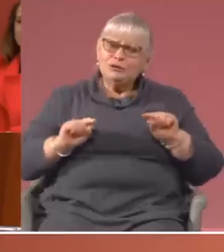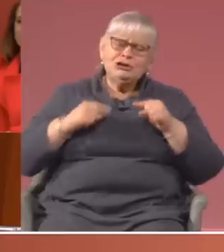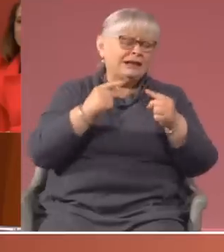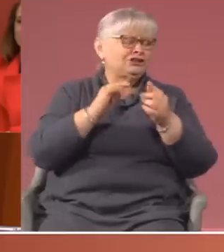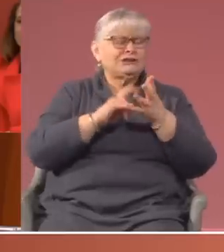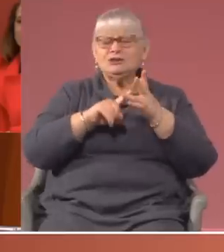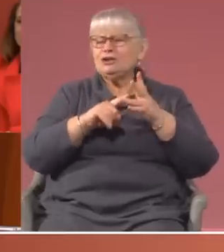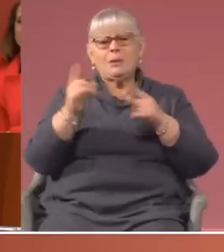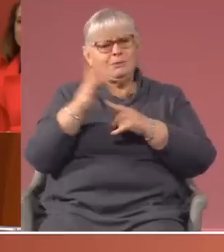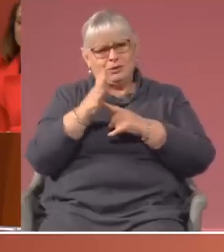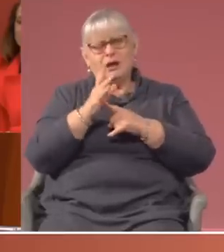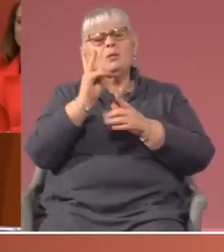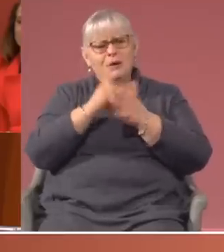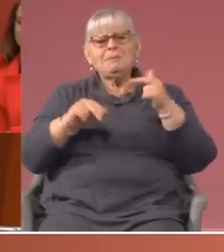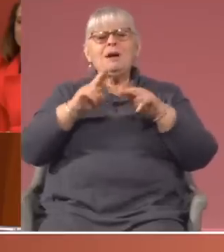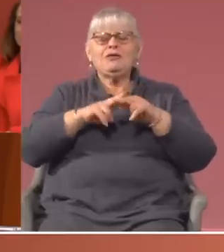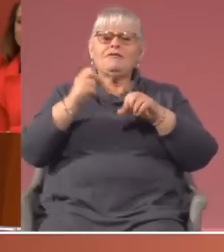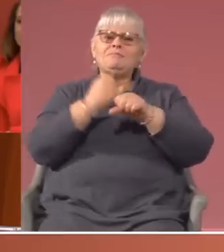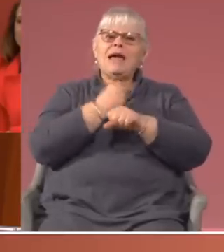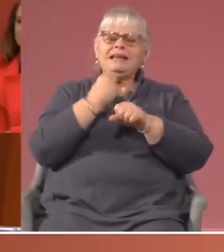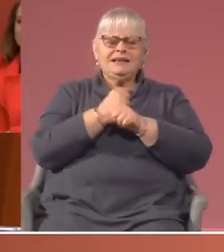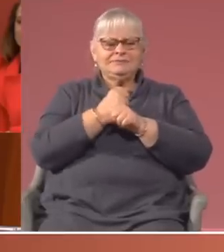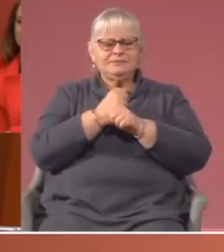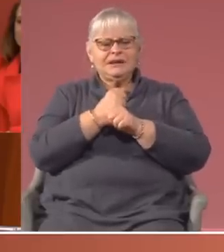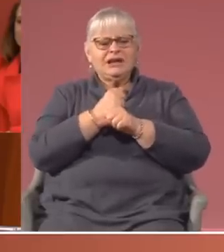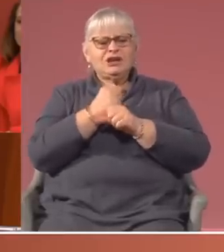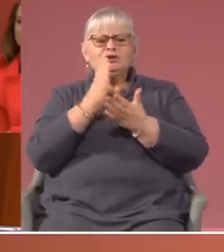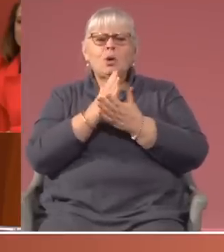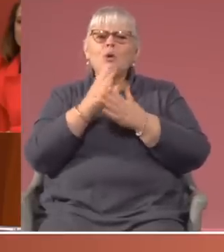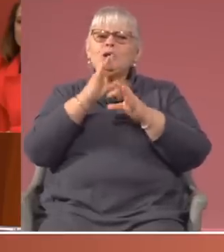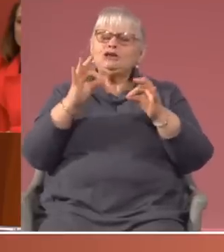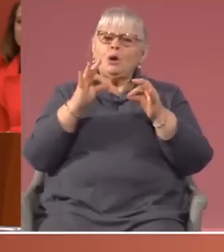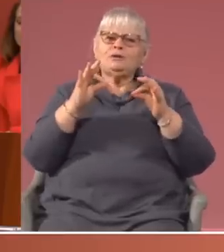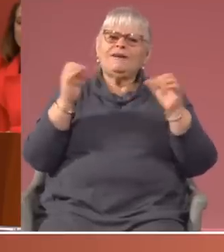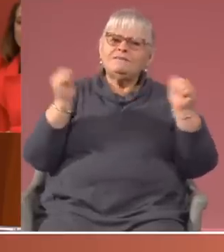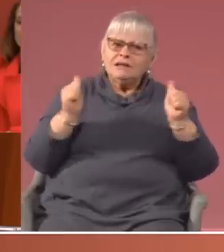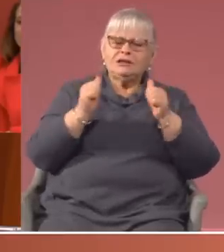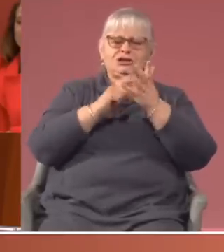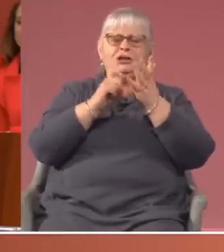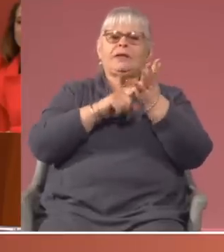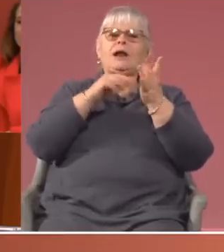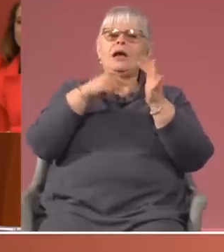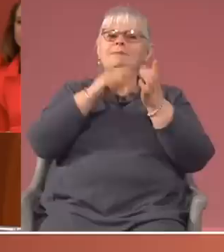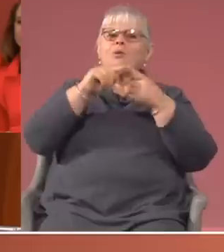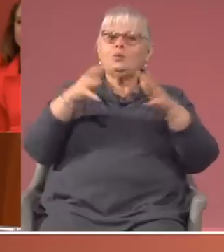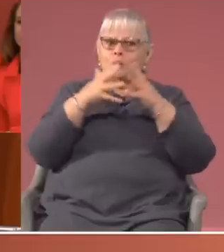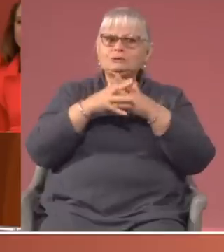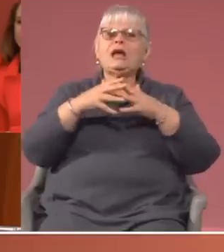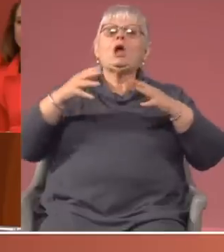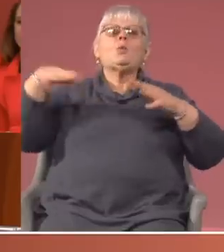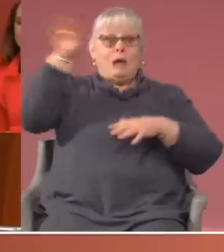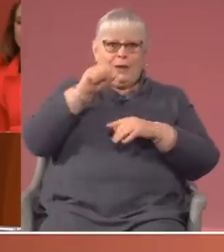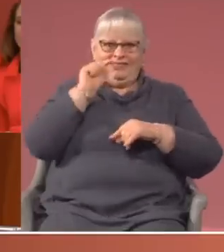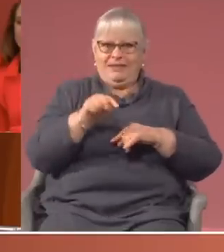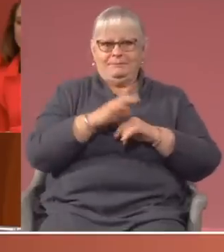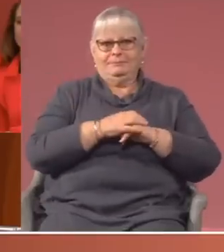important. I want to be part of making sure we don't just end the climate wars, we win them. We win them and we start to lead as a country